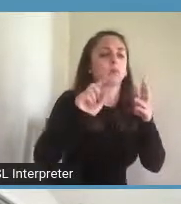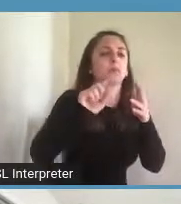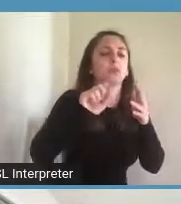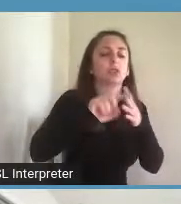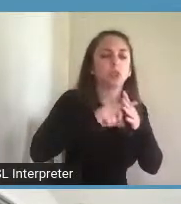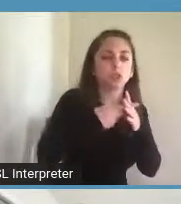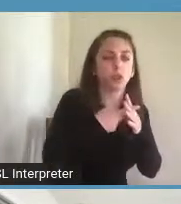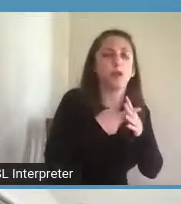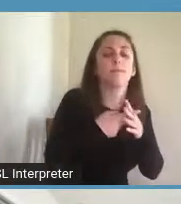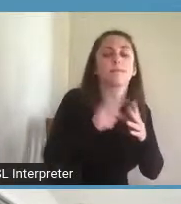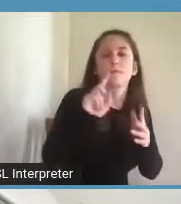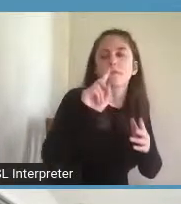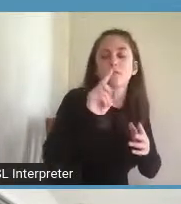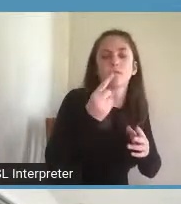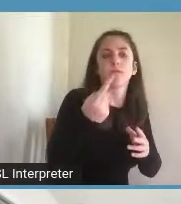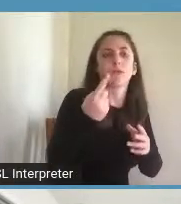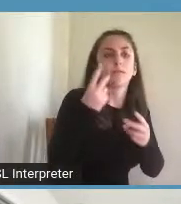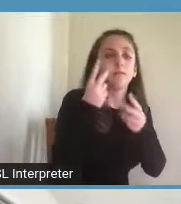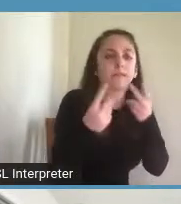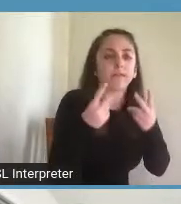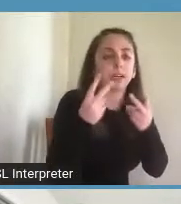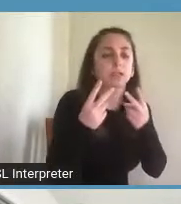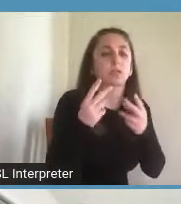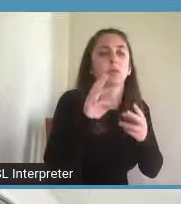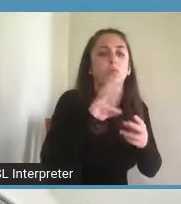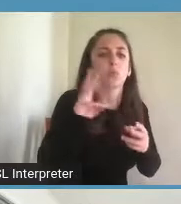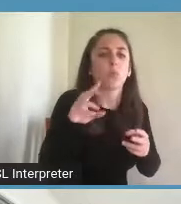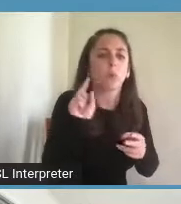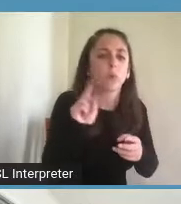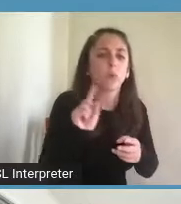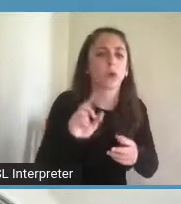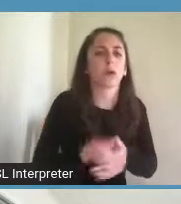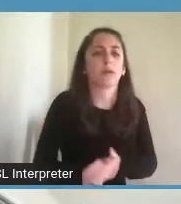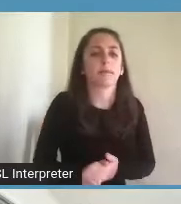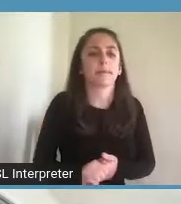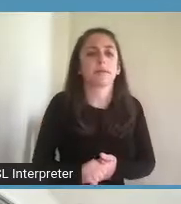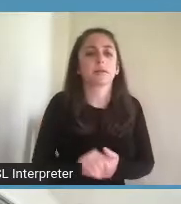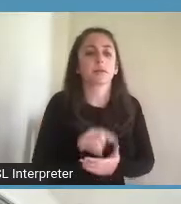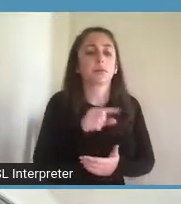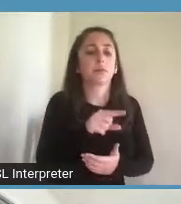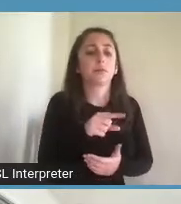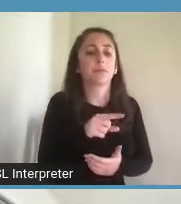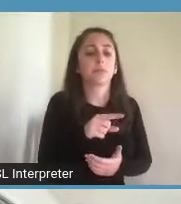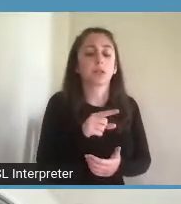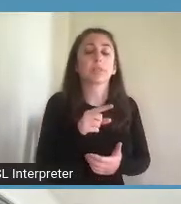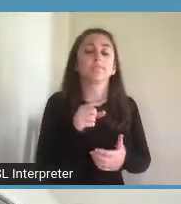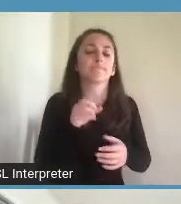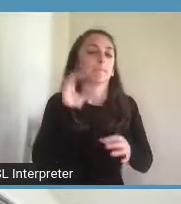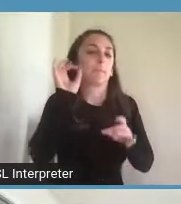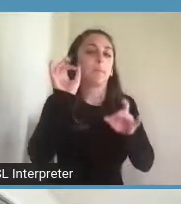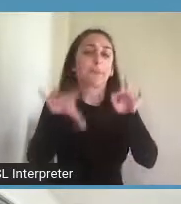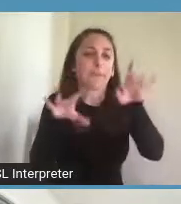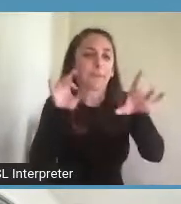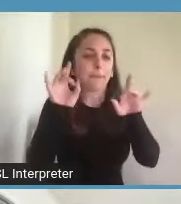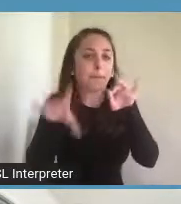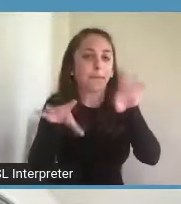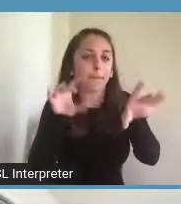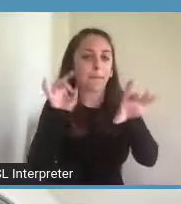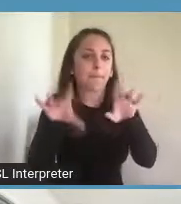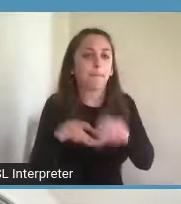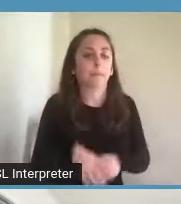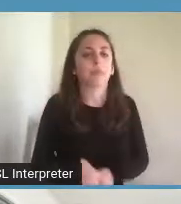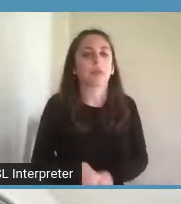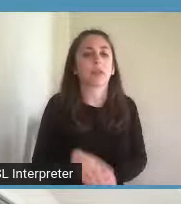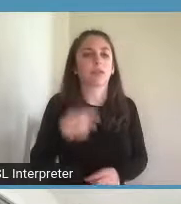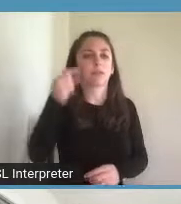make pages on my website work well for search? So here are some of the tips. Think about what